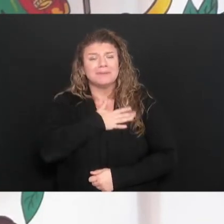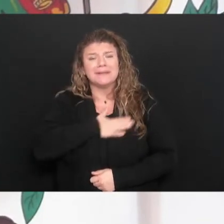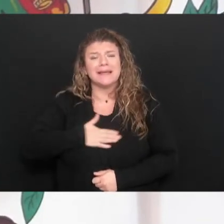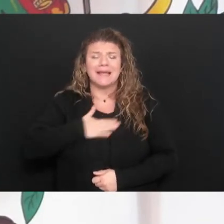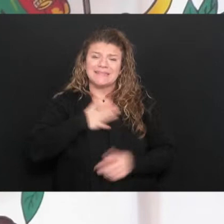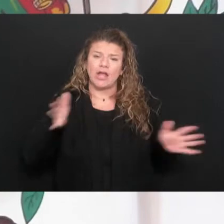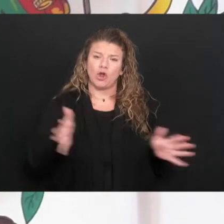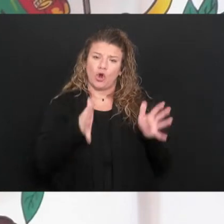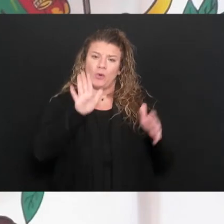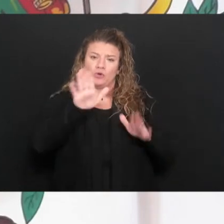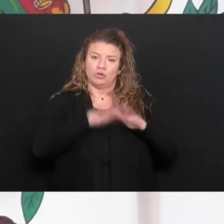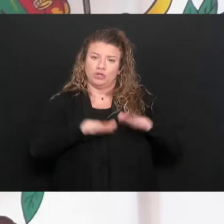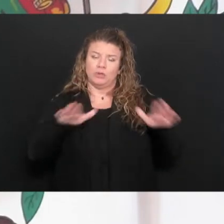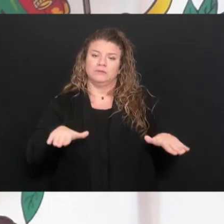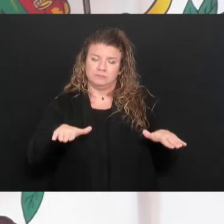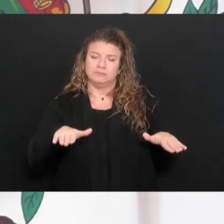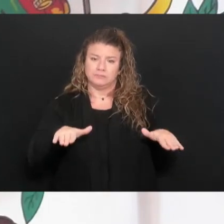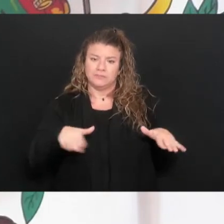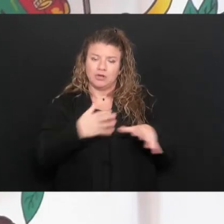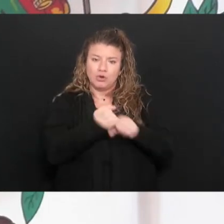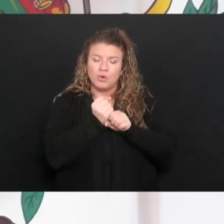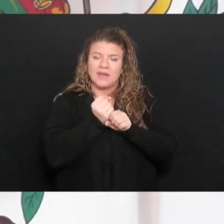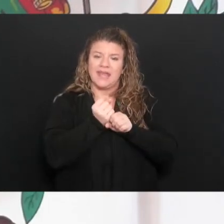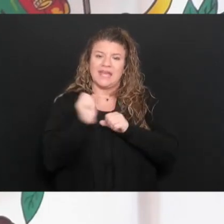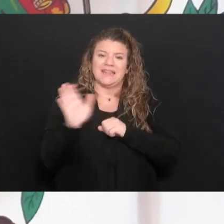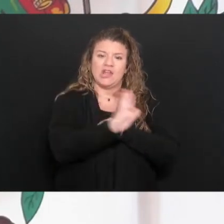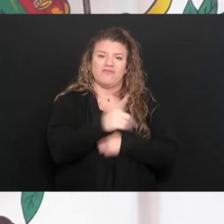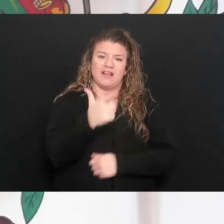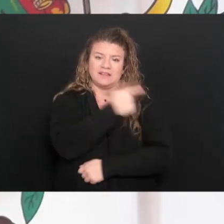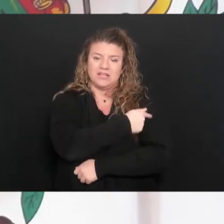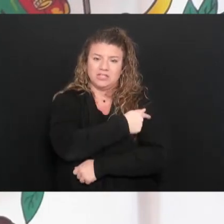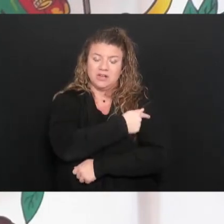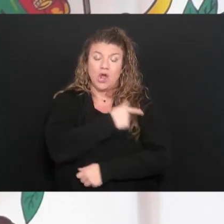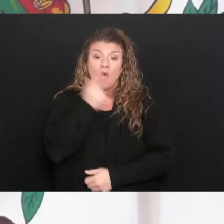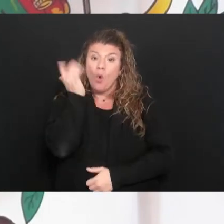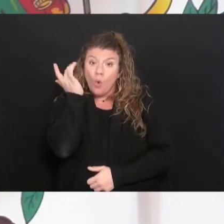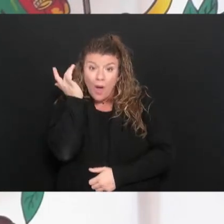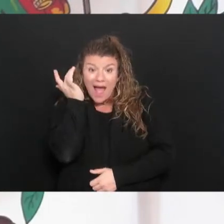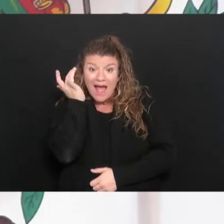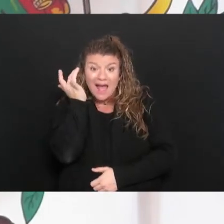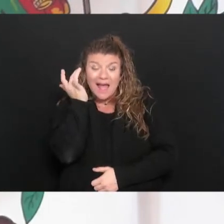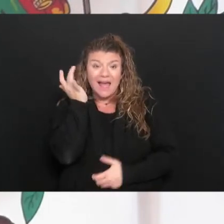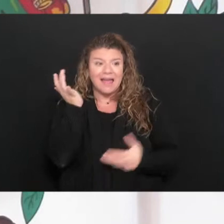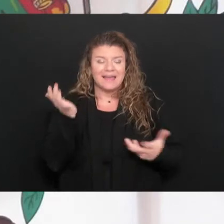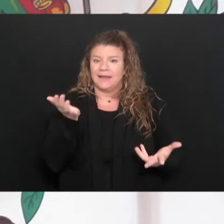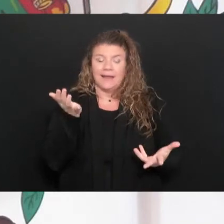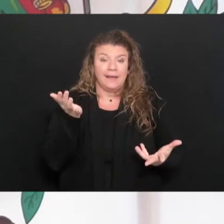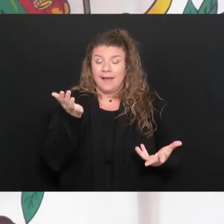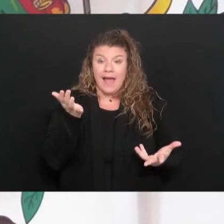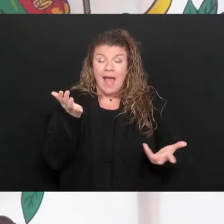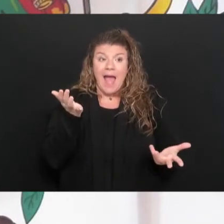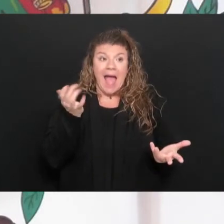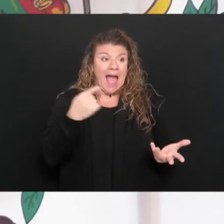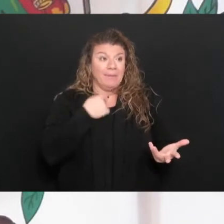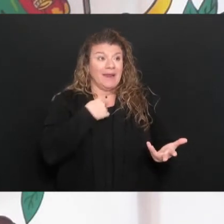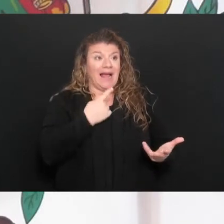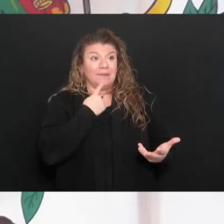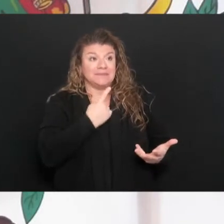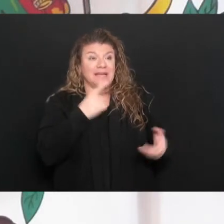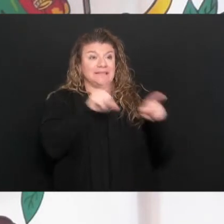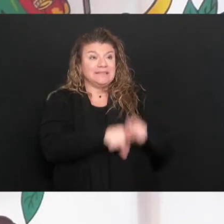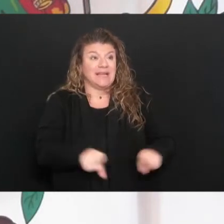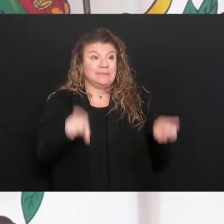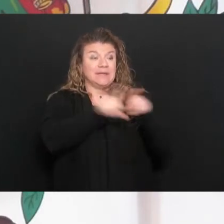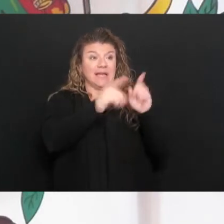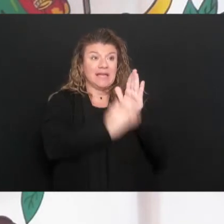your children to get their vaccinations, because I keep telling you this over and over, it's going to get